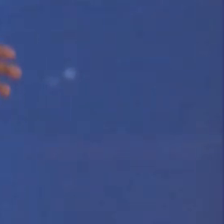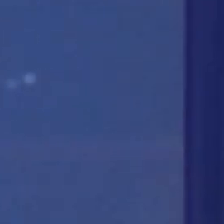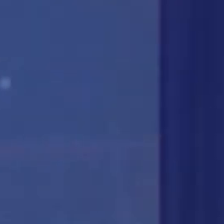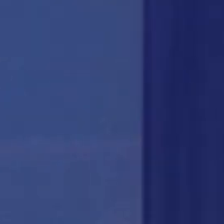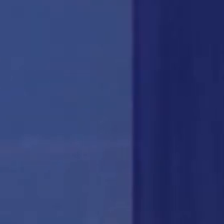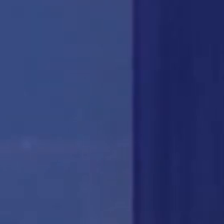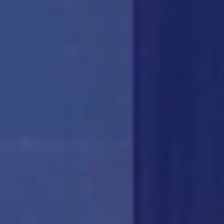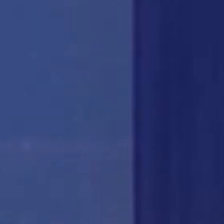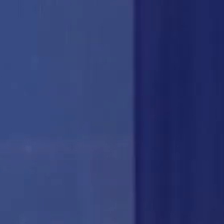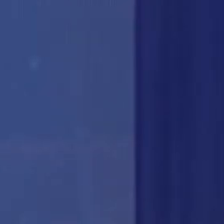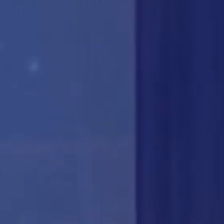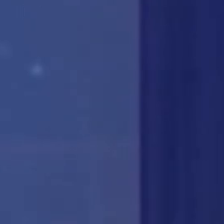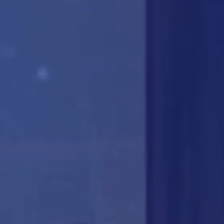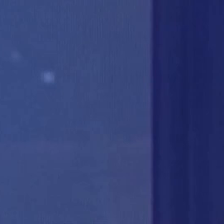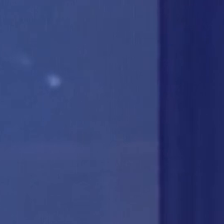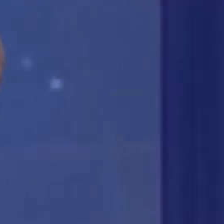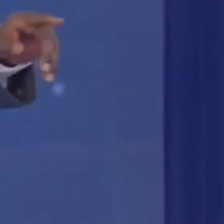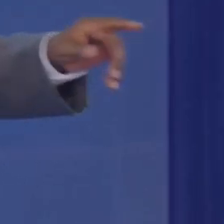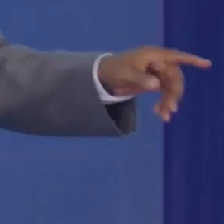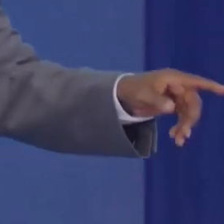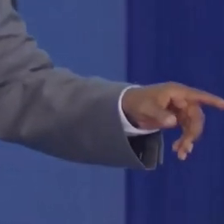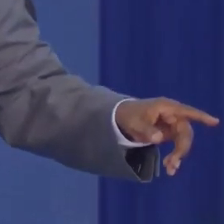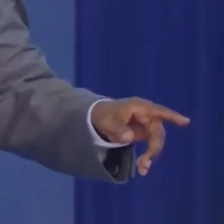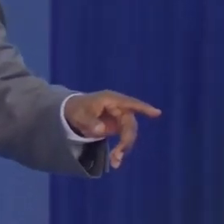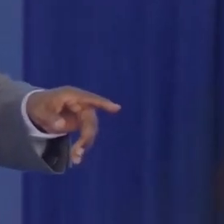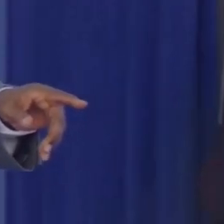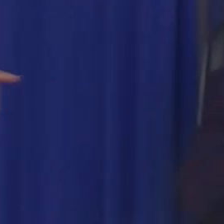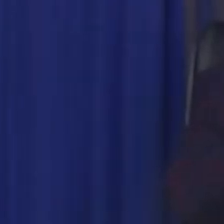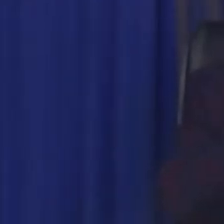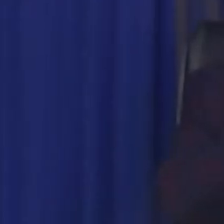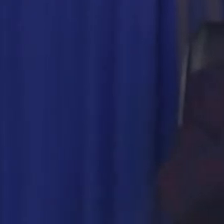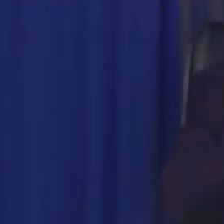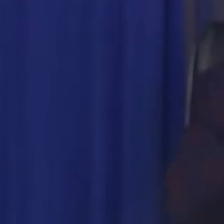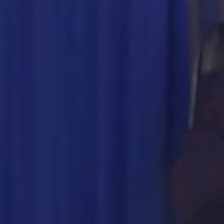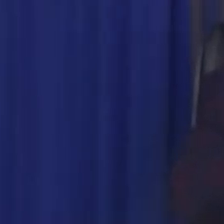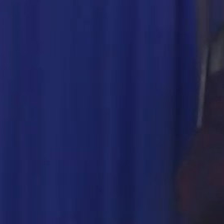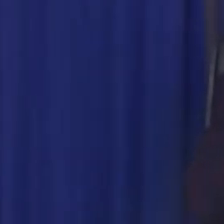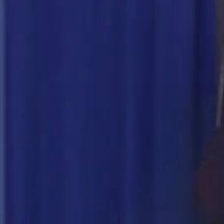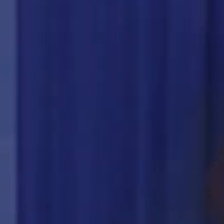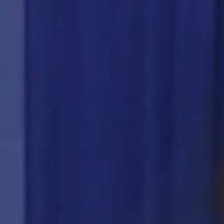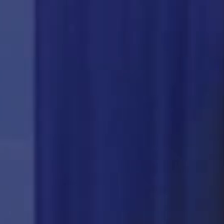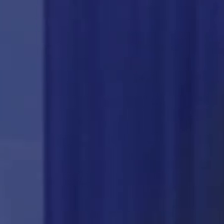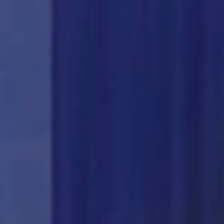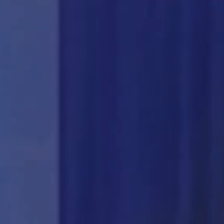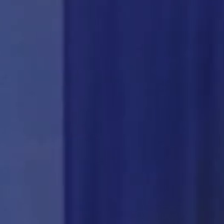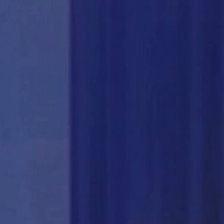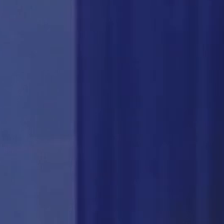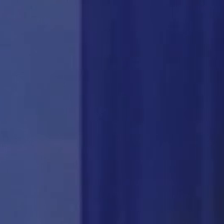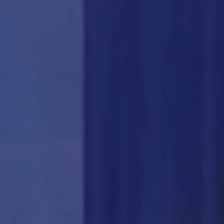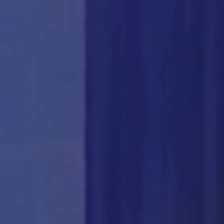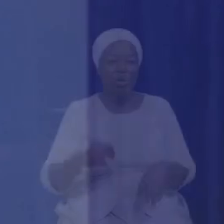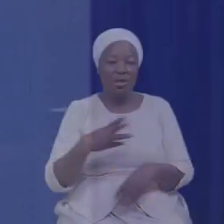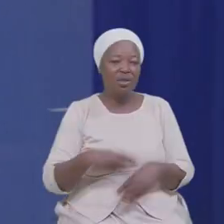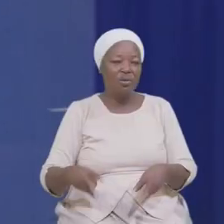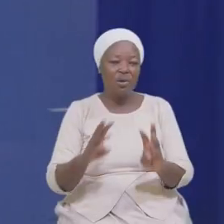to his sufficiency. It says, a way shall be there, and I way, it shall be called the way of